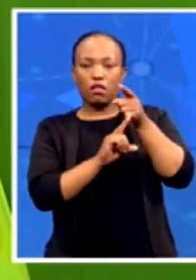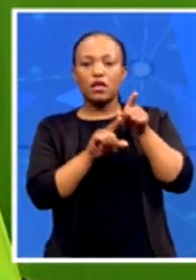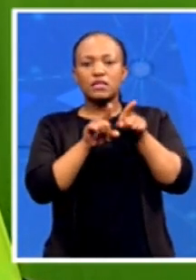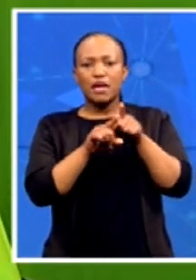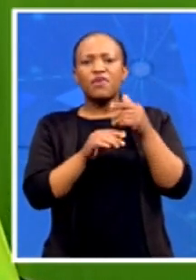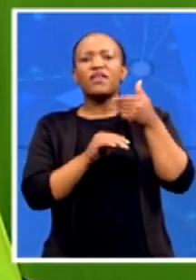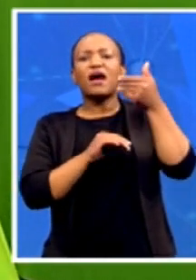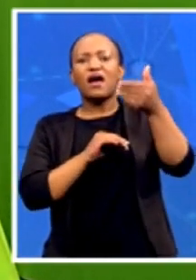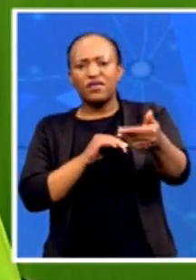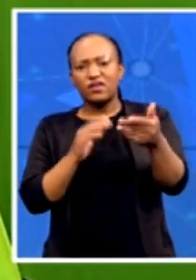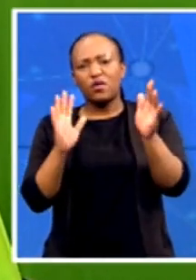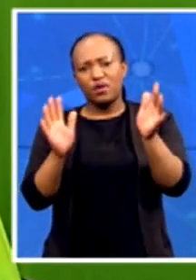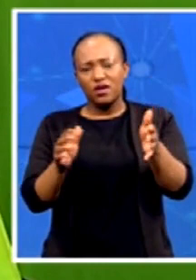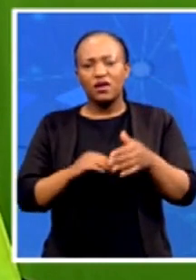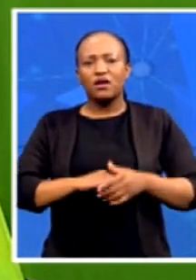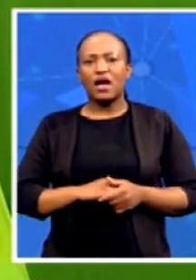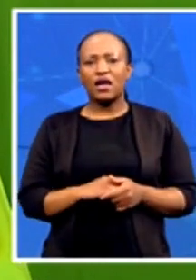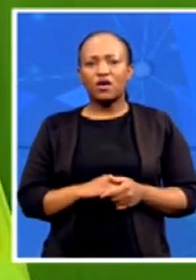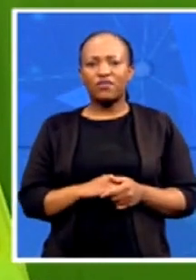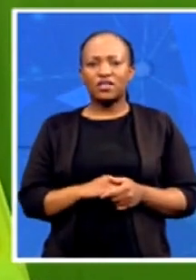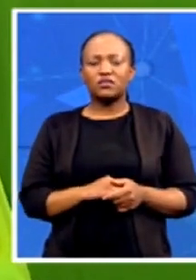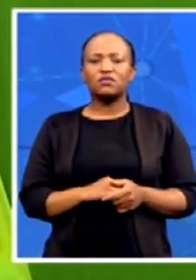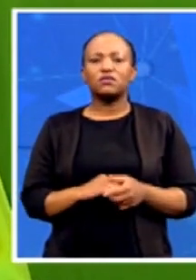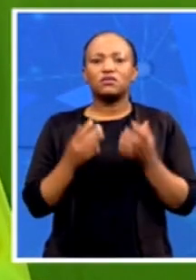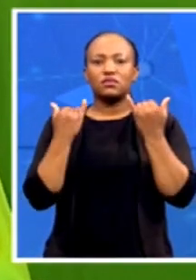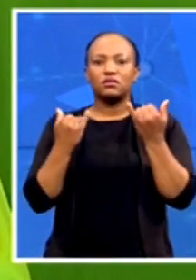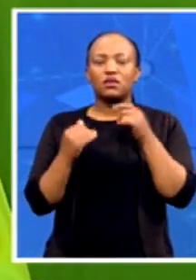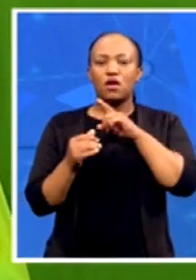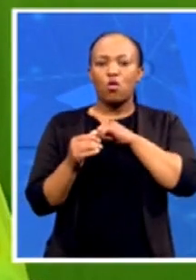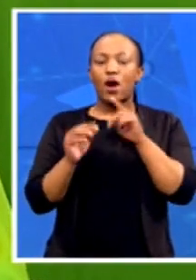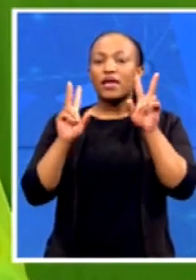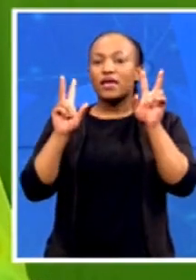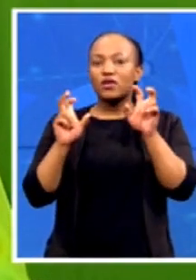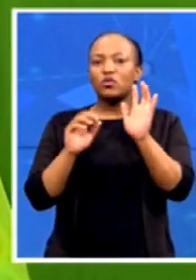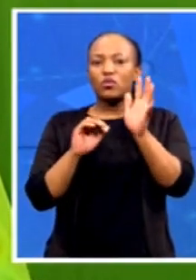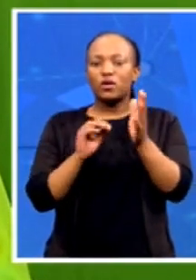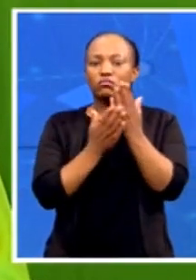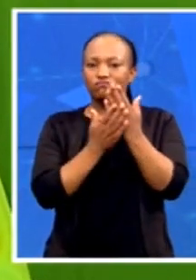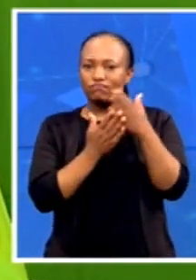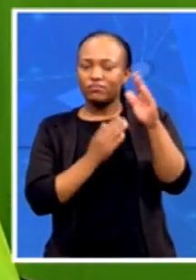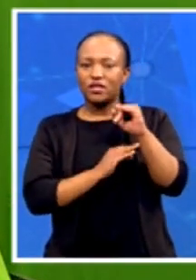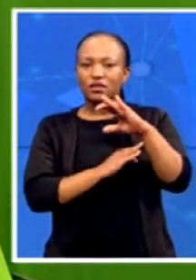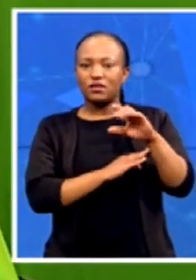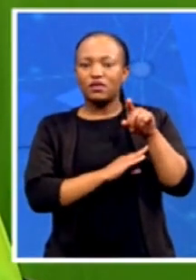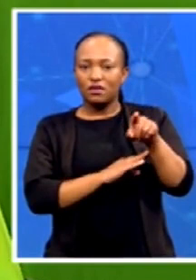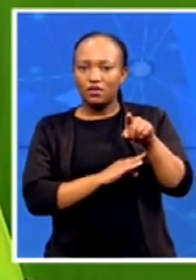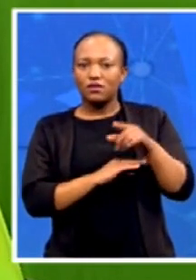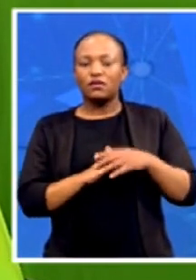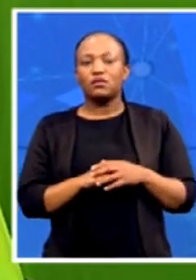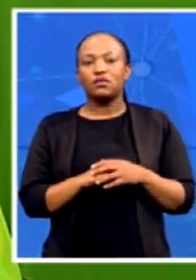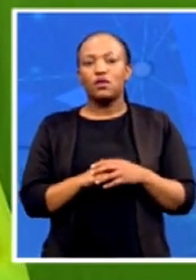on Saturday when we brought this matter to the attention of IEC, whether the printing had already begun or